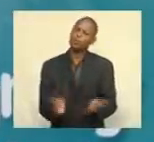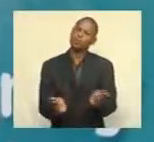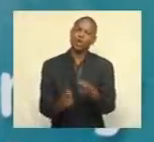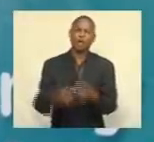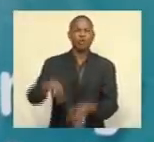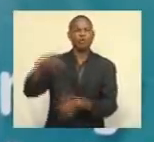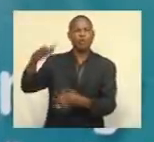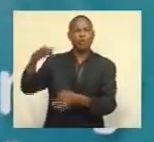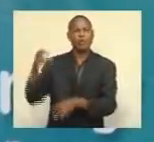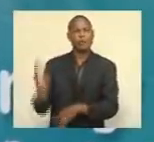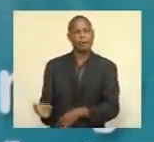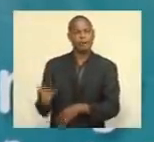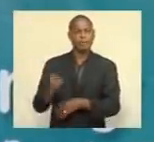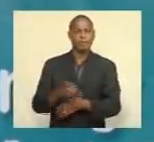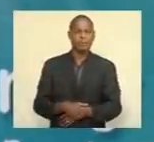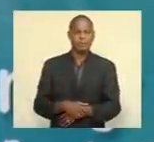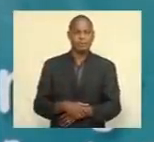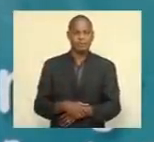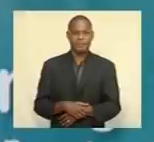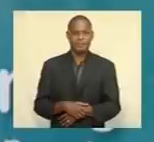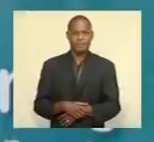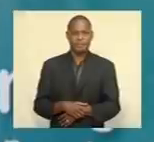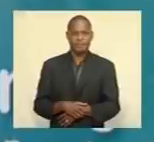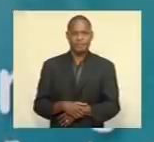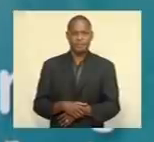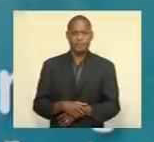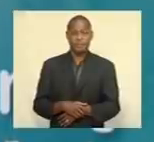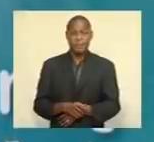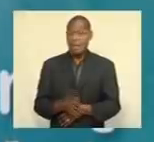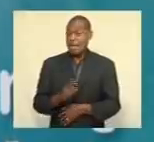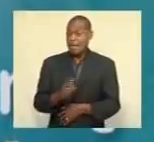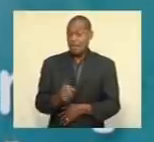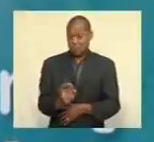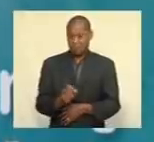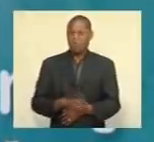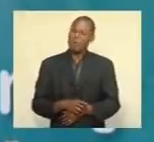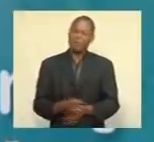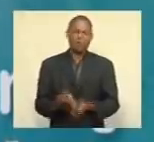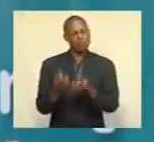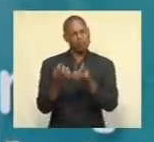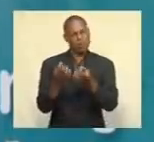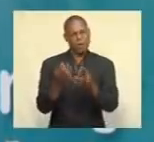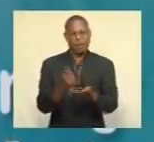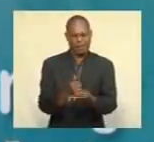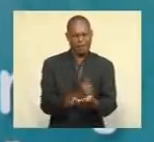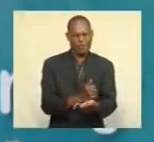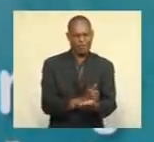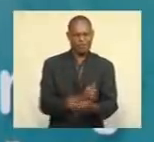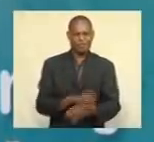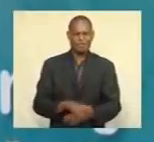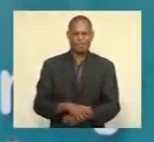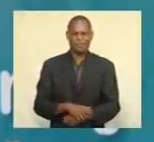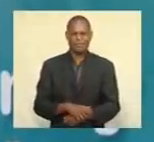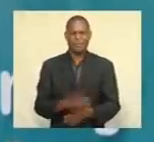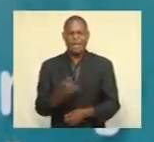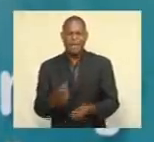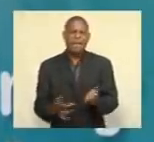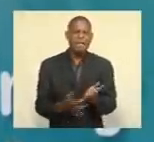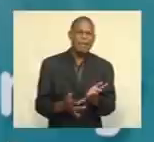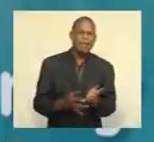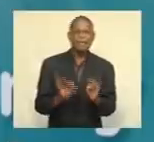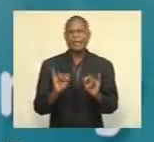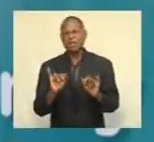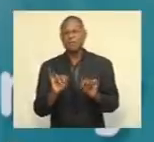auditor. Otherwise, our accounts would have been ready on time. So it was a technical issue which was well beyond